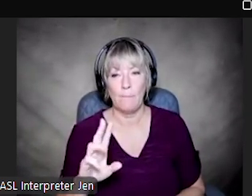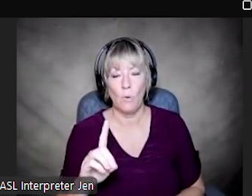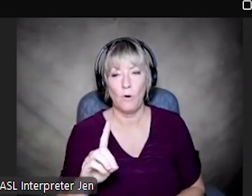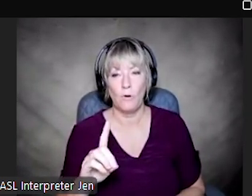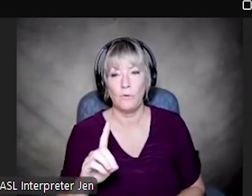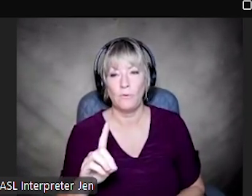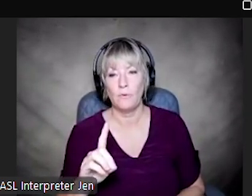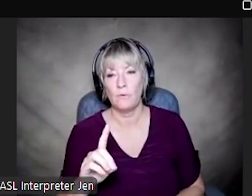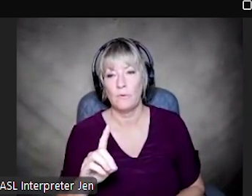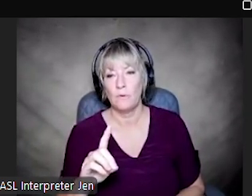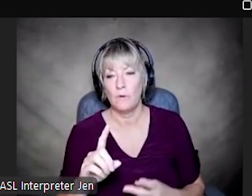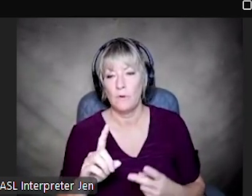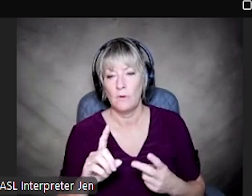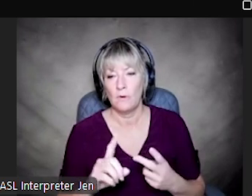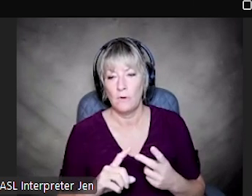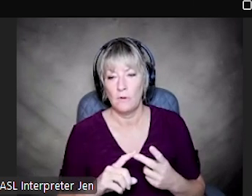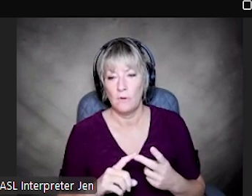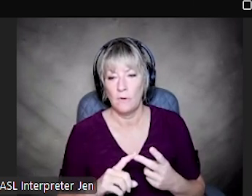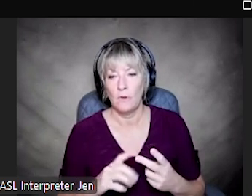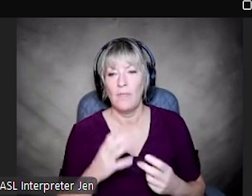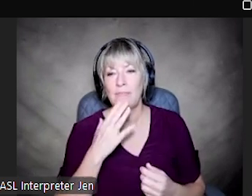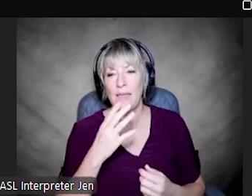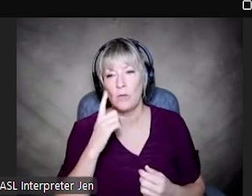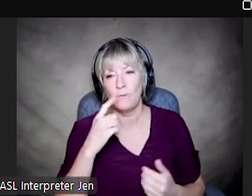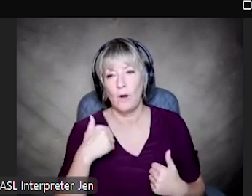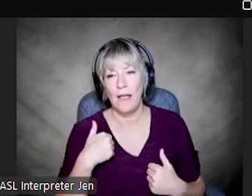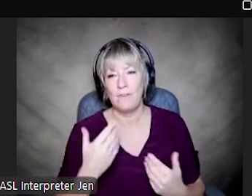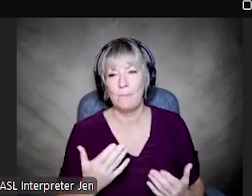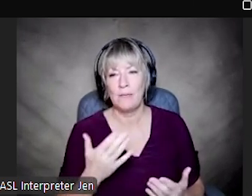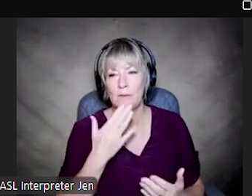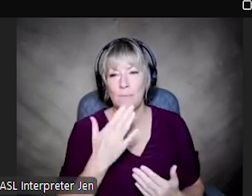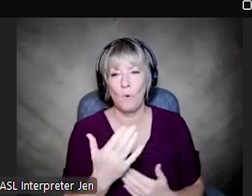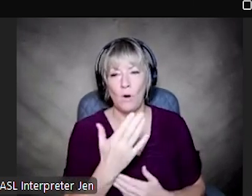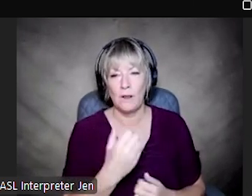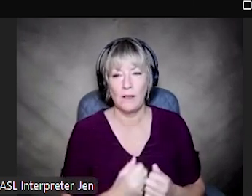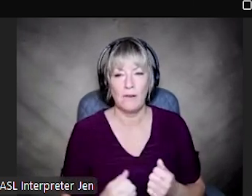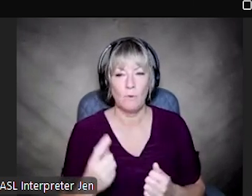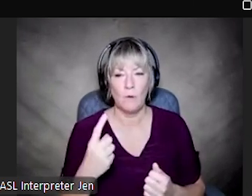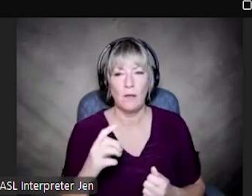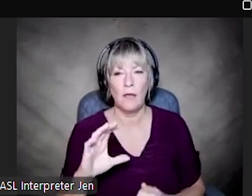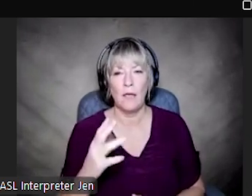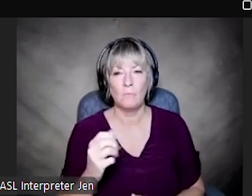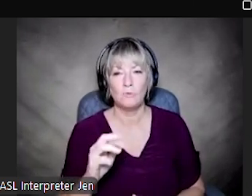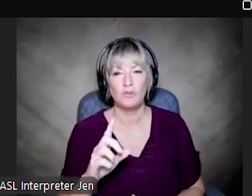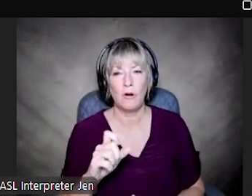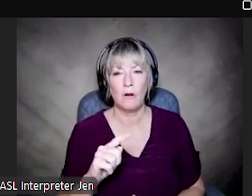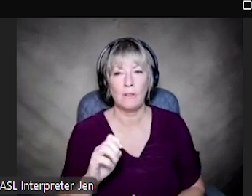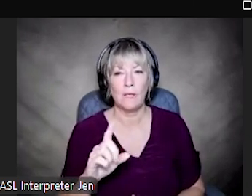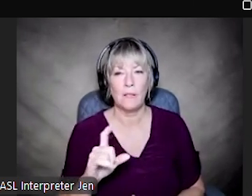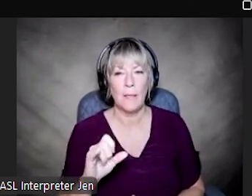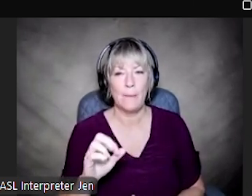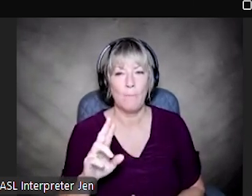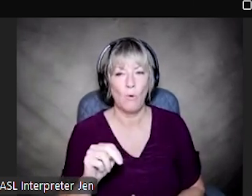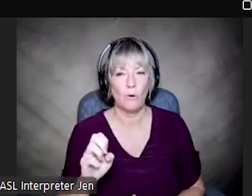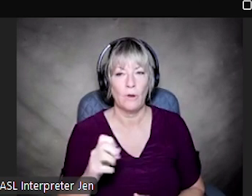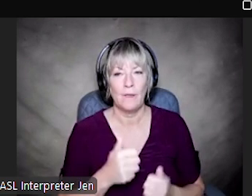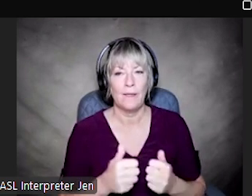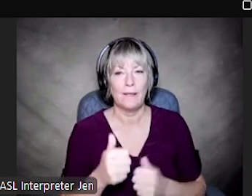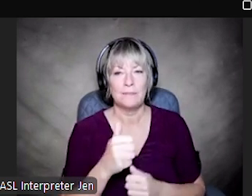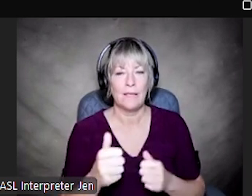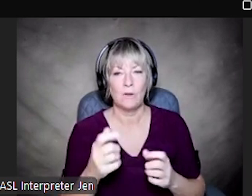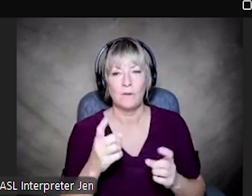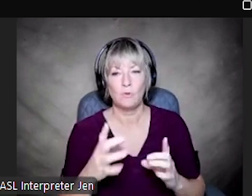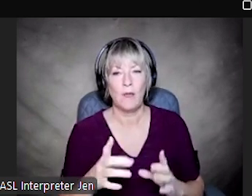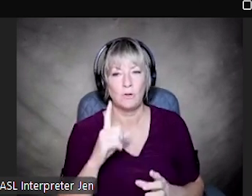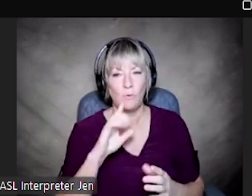Hope. Hi, thank you for having me. Good morning, everyone. I'm Charlotte Claiborne, the Executive Director for the Bridge Center for Hope,